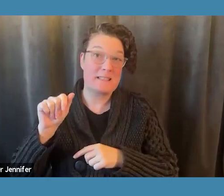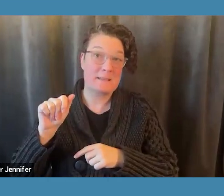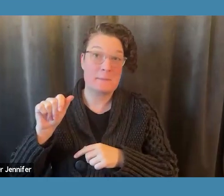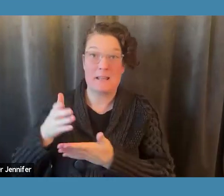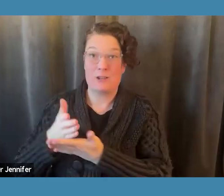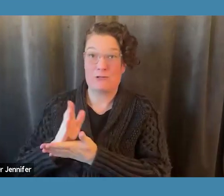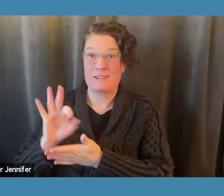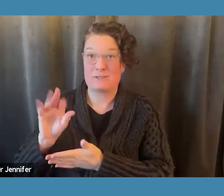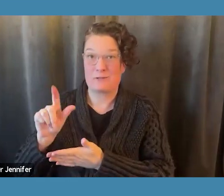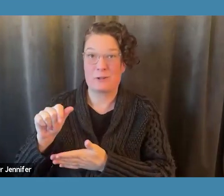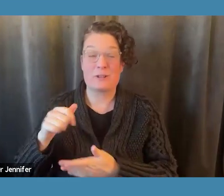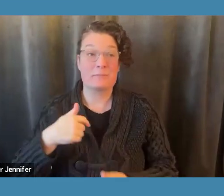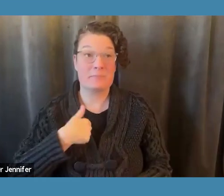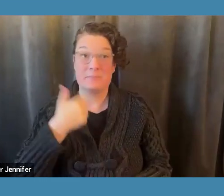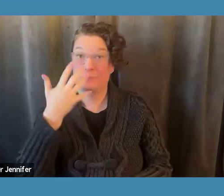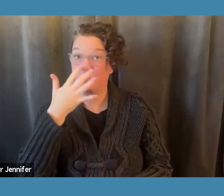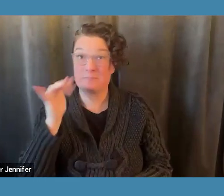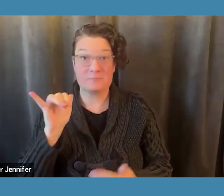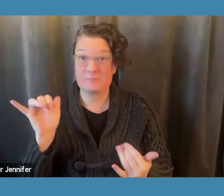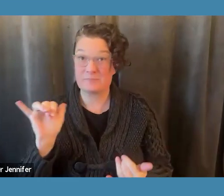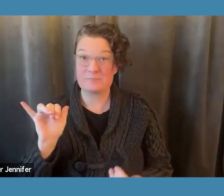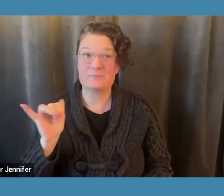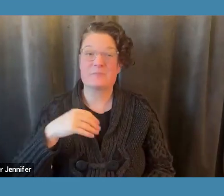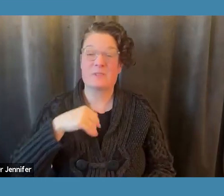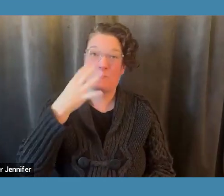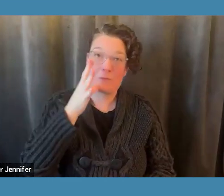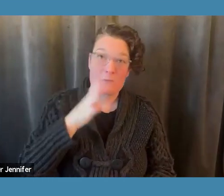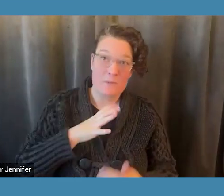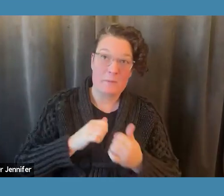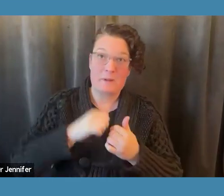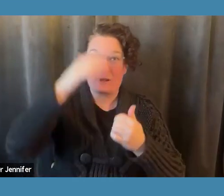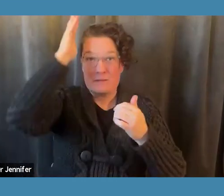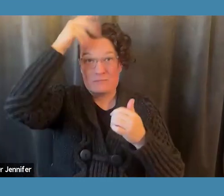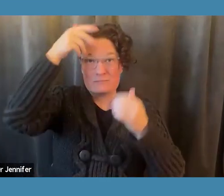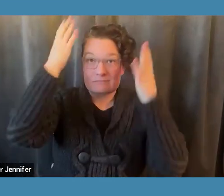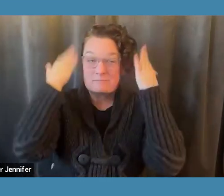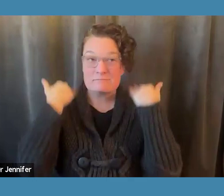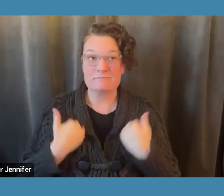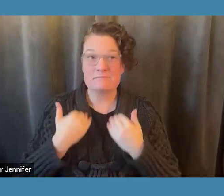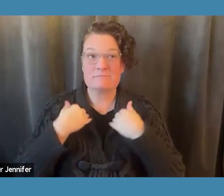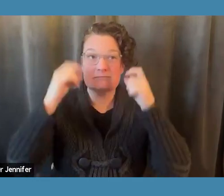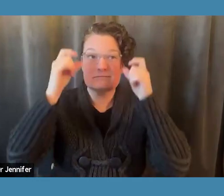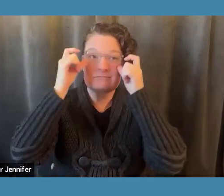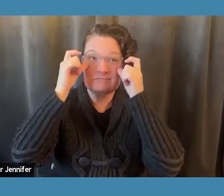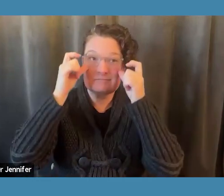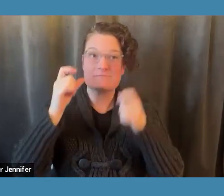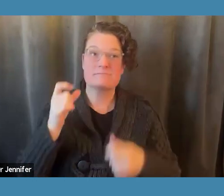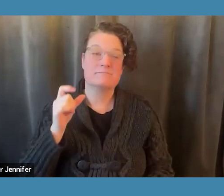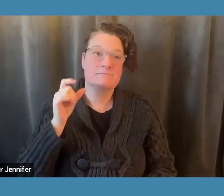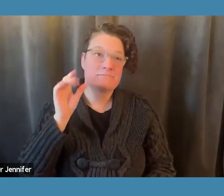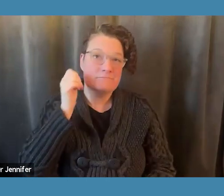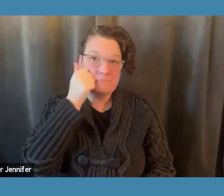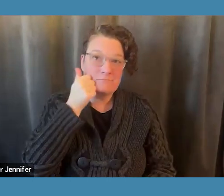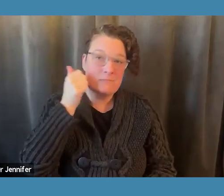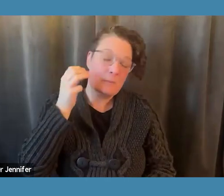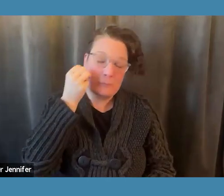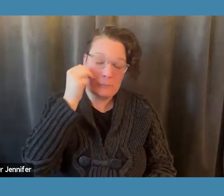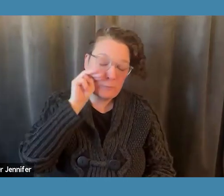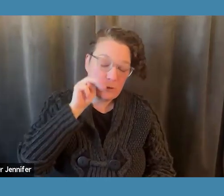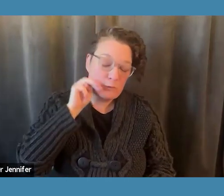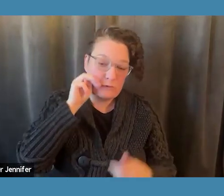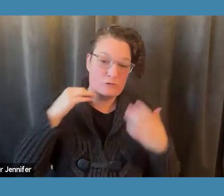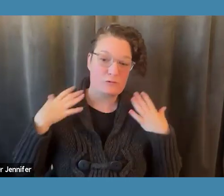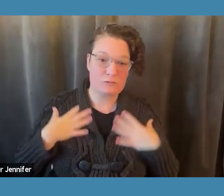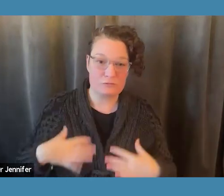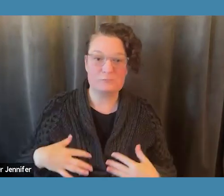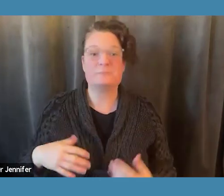hair, wearing glasses, and a burgundy-colored shirt. On the screen, we have a PowerPoint slide with a purple background and